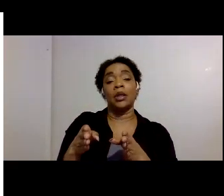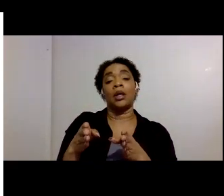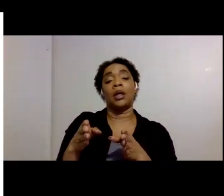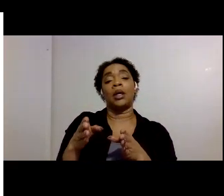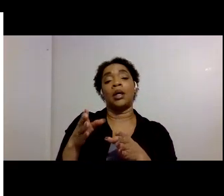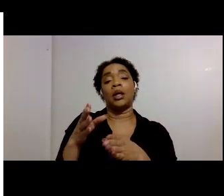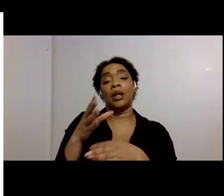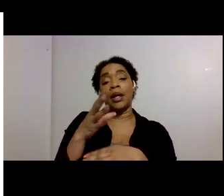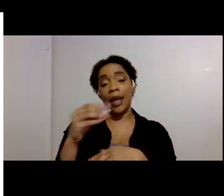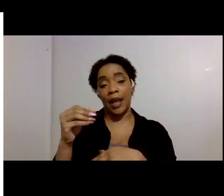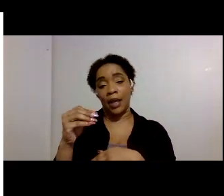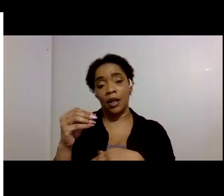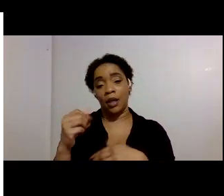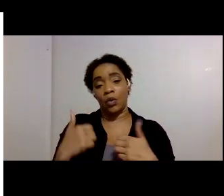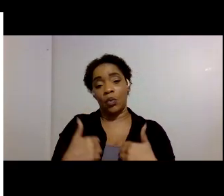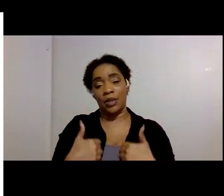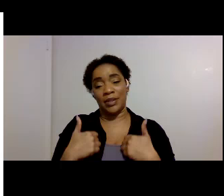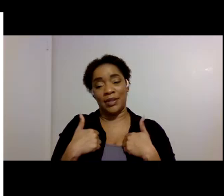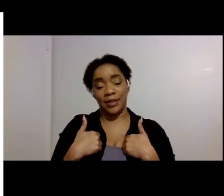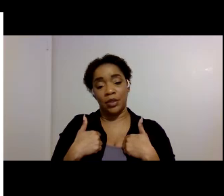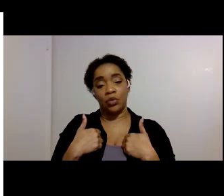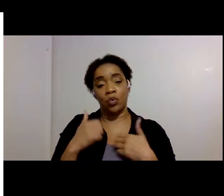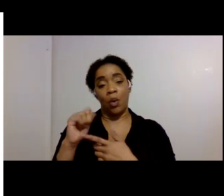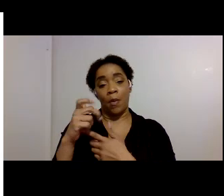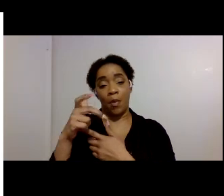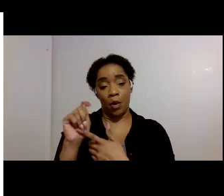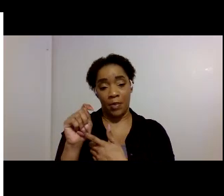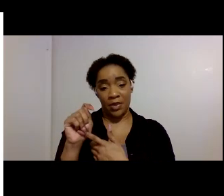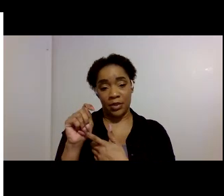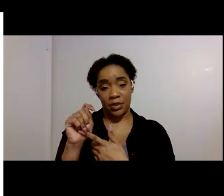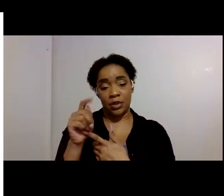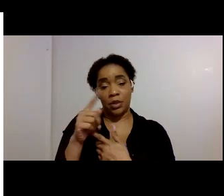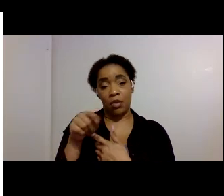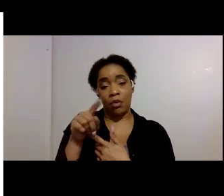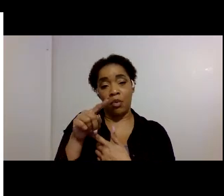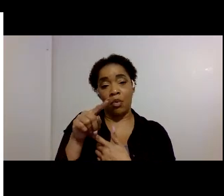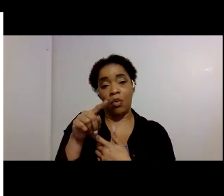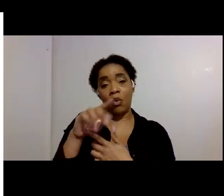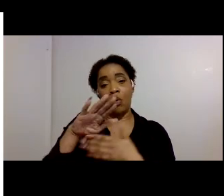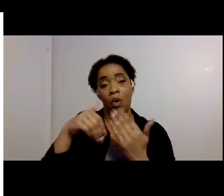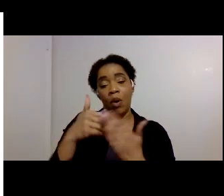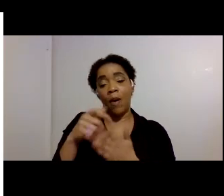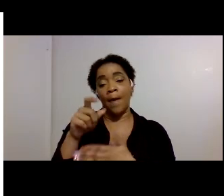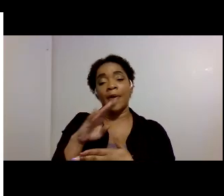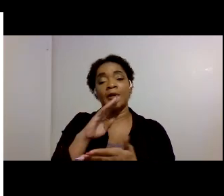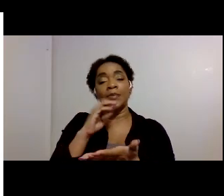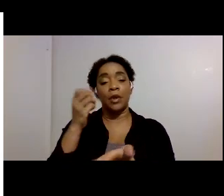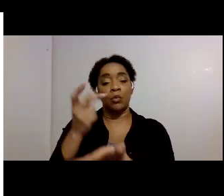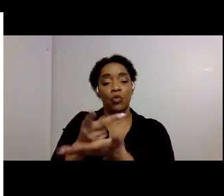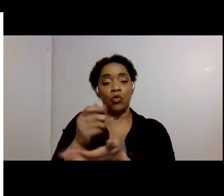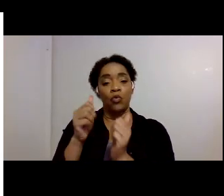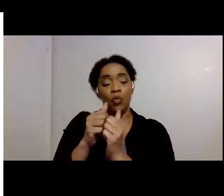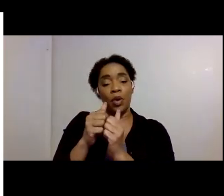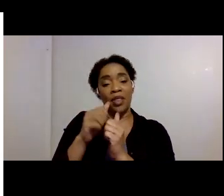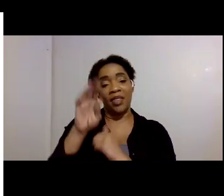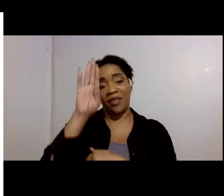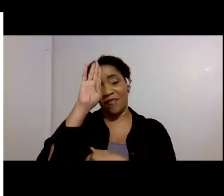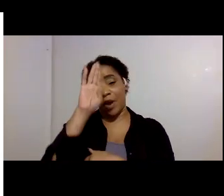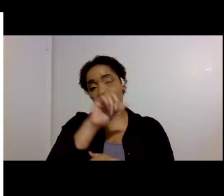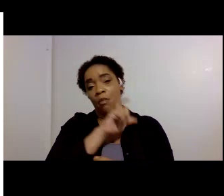residential apartments, I'm sorry, commercial buildings and businesses have to be approved and filed with the fire marshal's office to